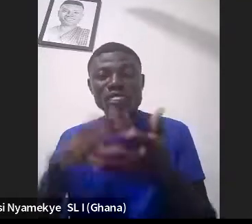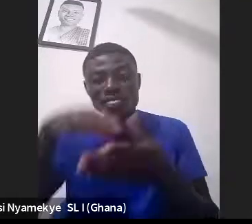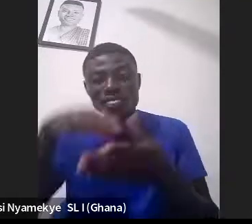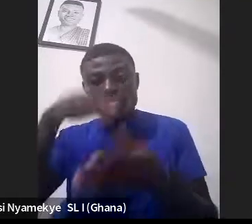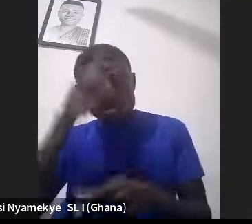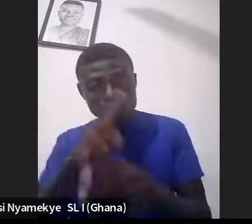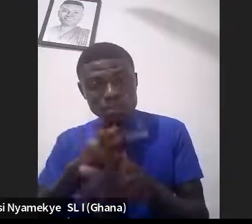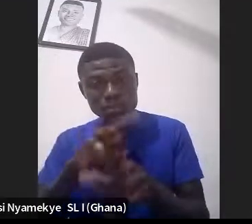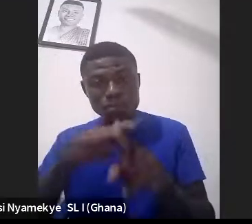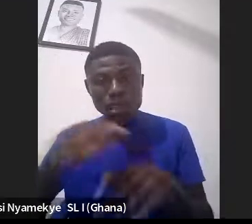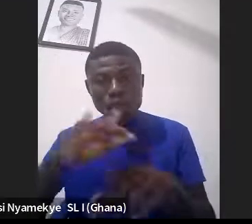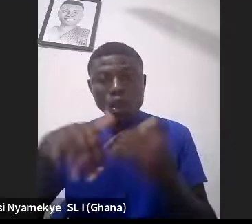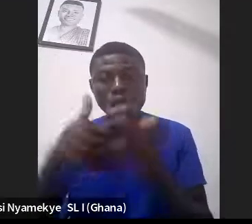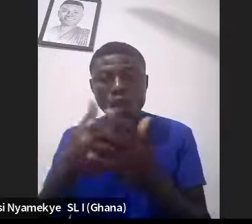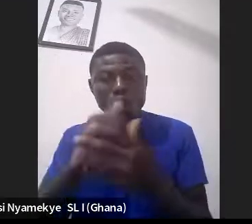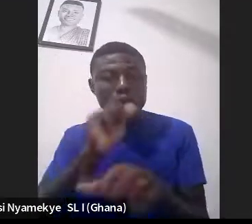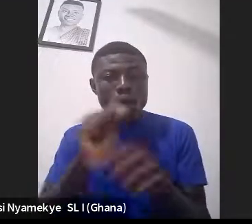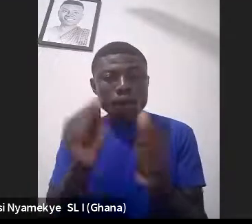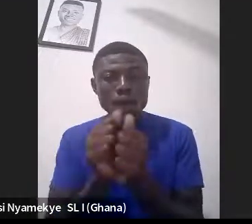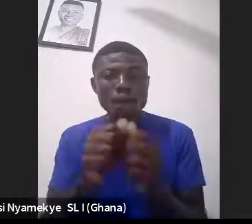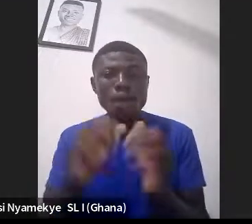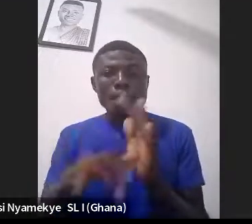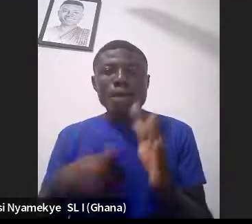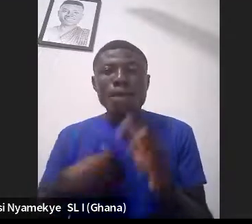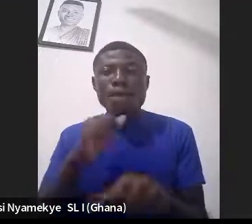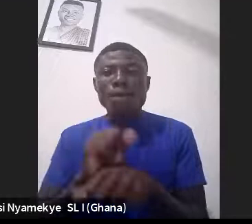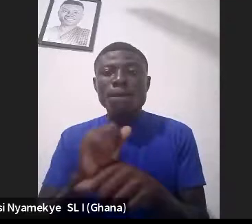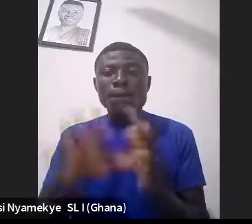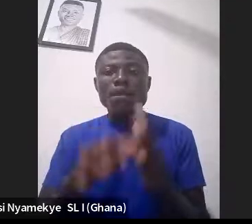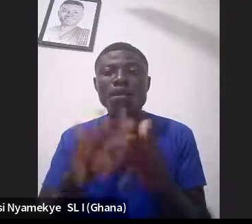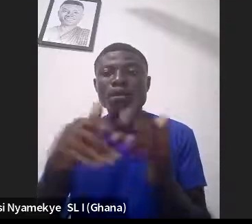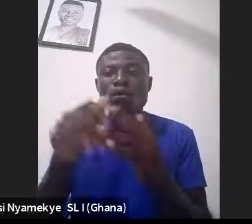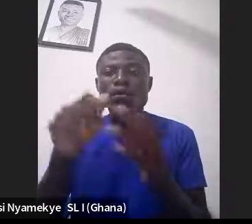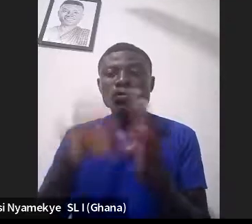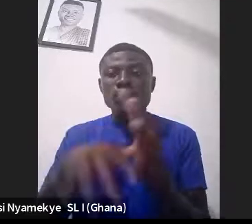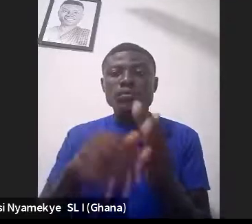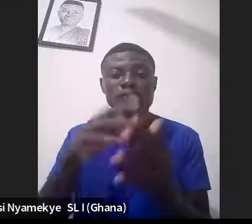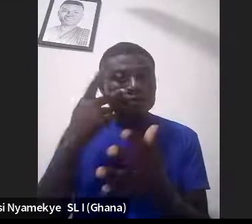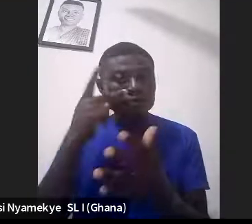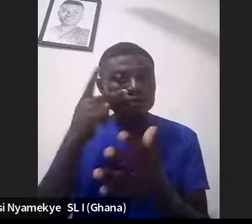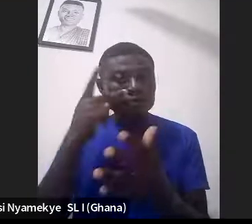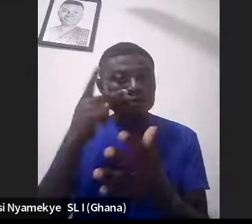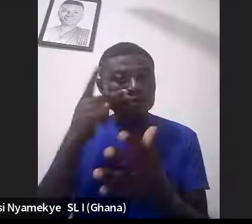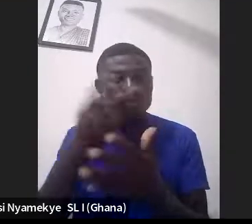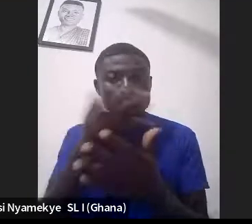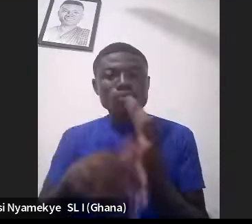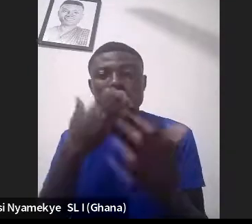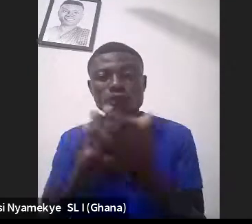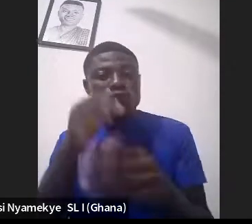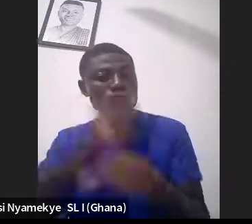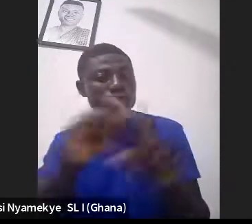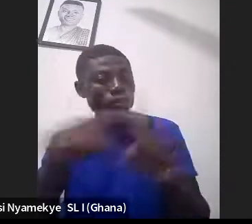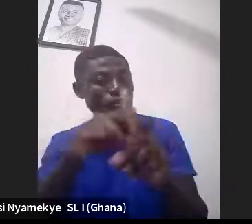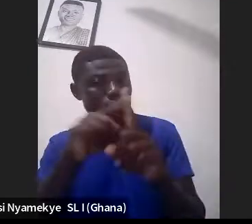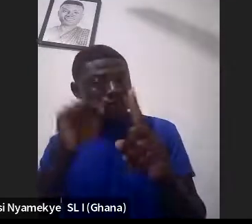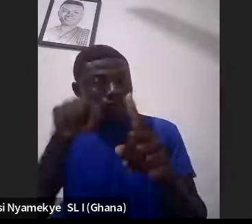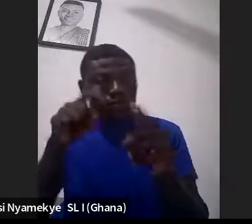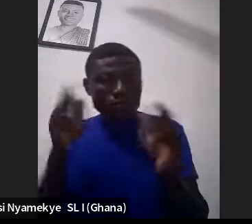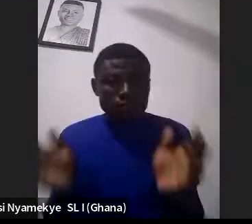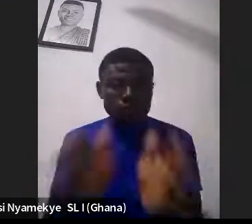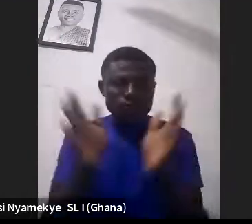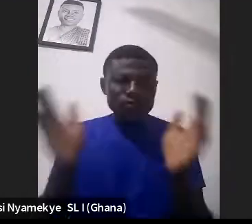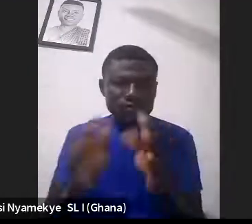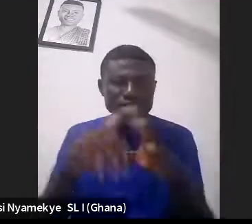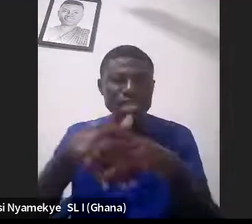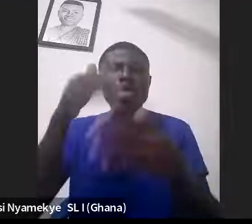definitely, I think that's my message to parents: find something that they're good at, encourage it, especially outside of school. And if there's